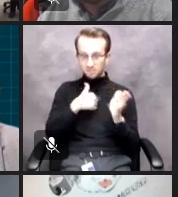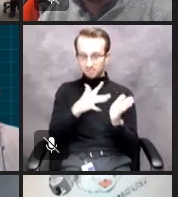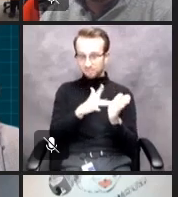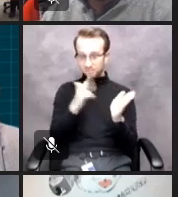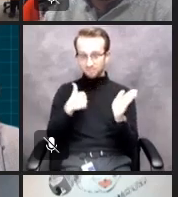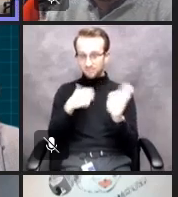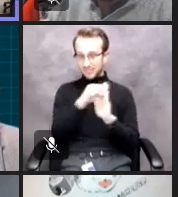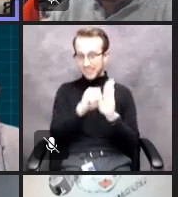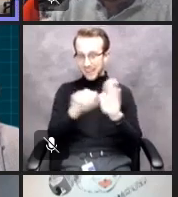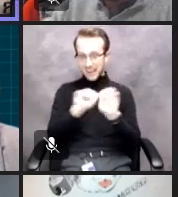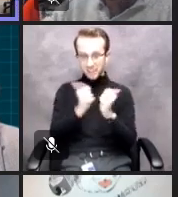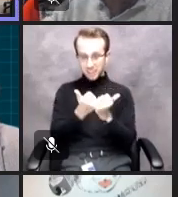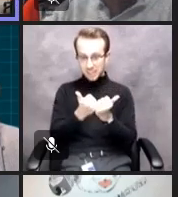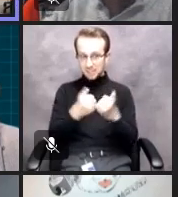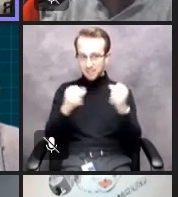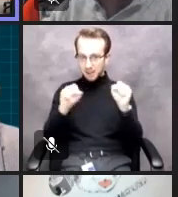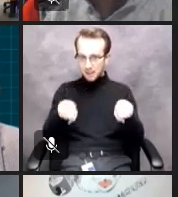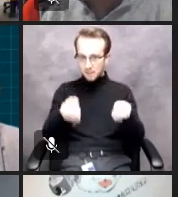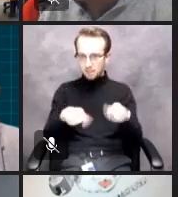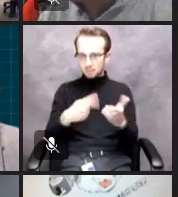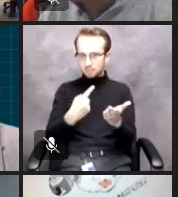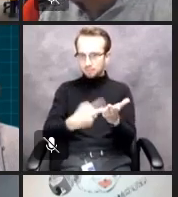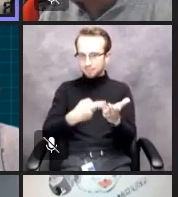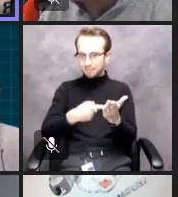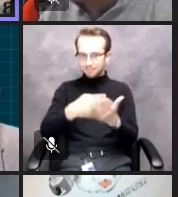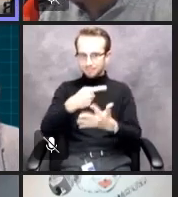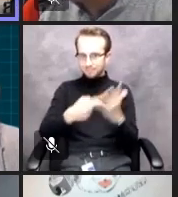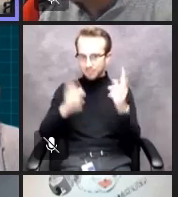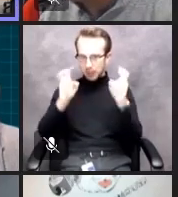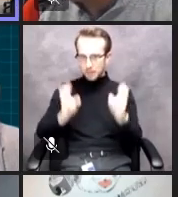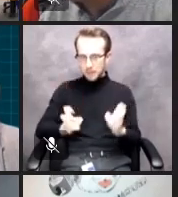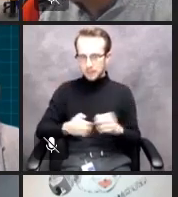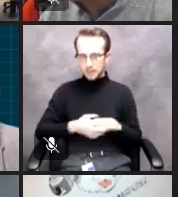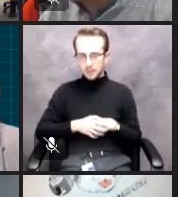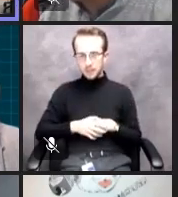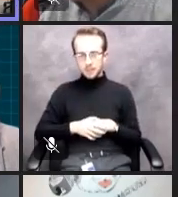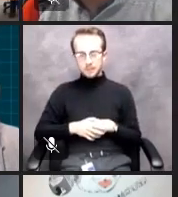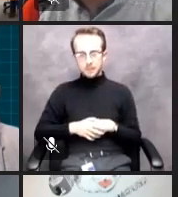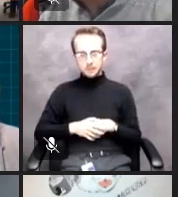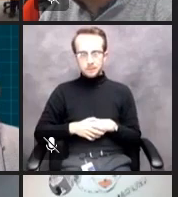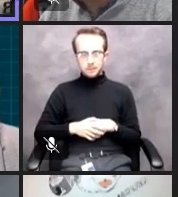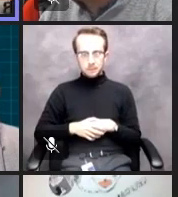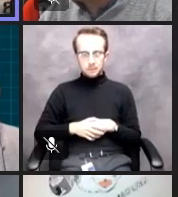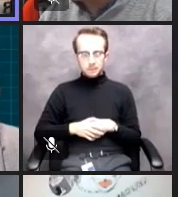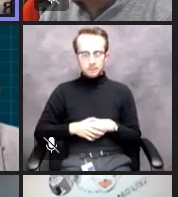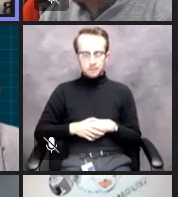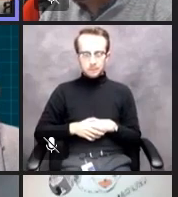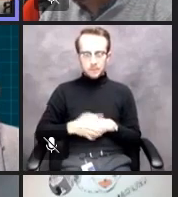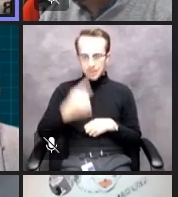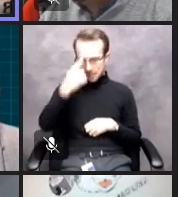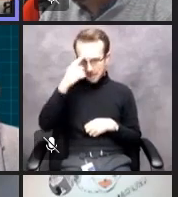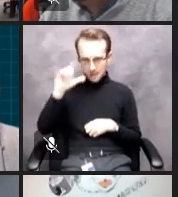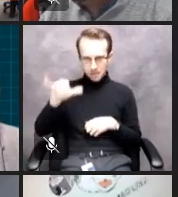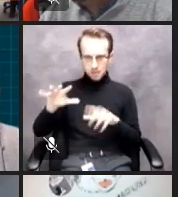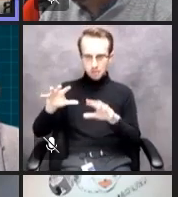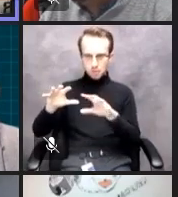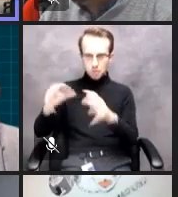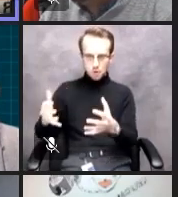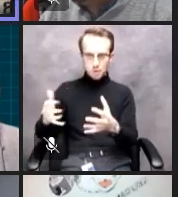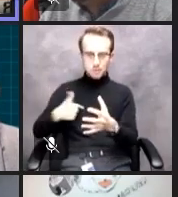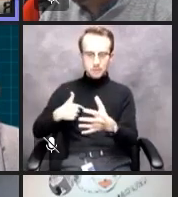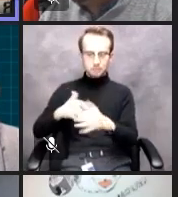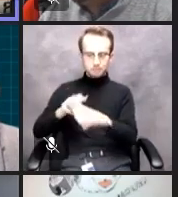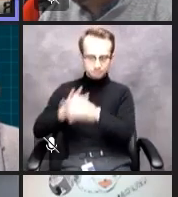talk about these things, because I think it is a population that is under a lot of stress